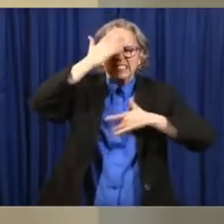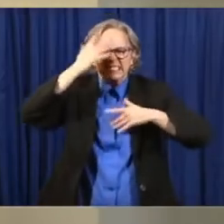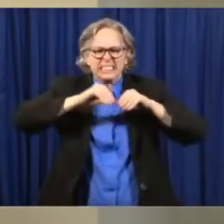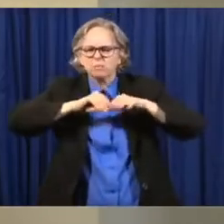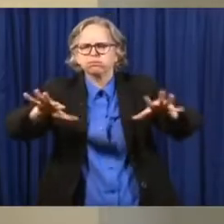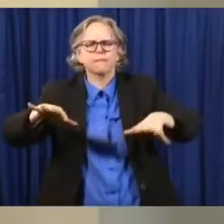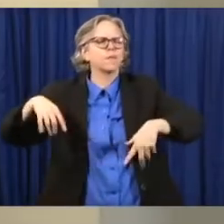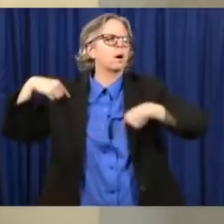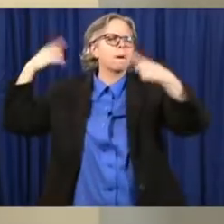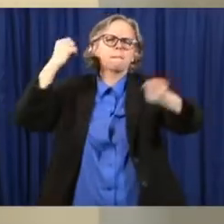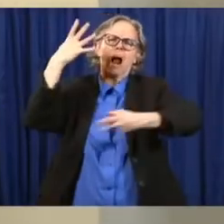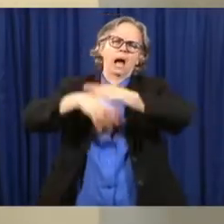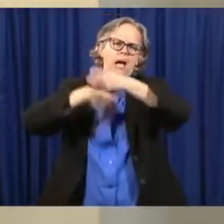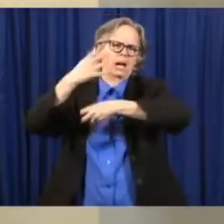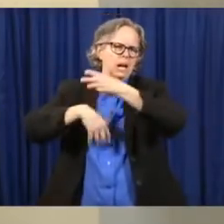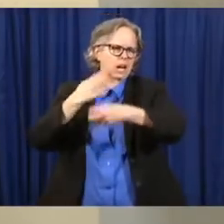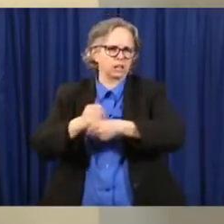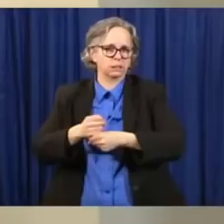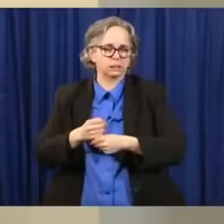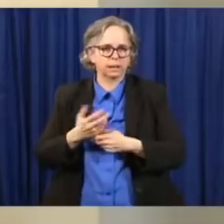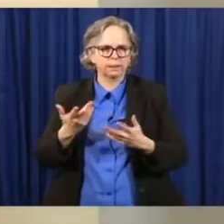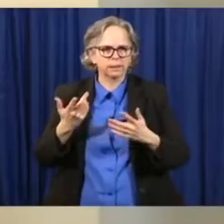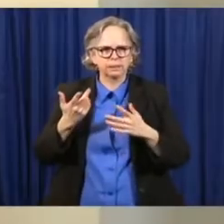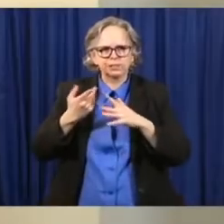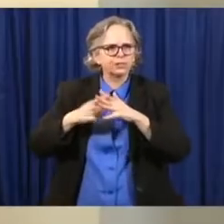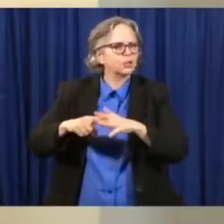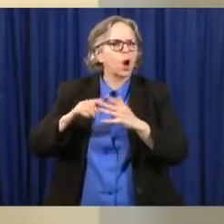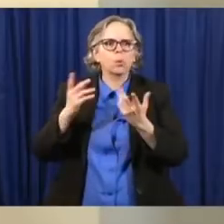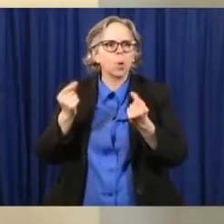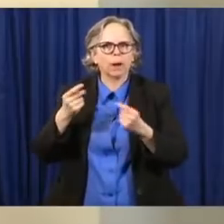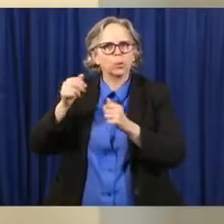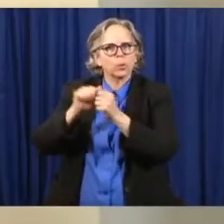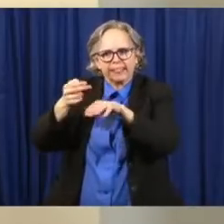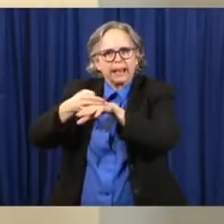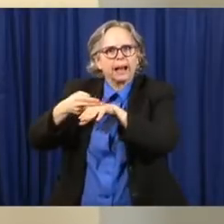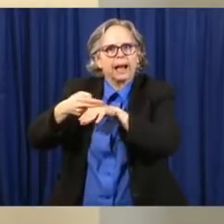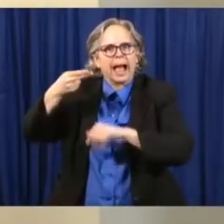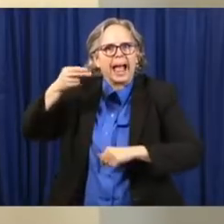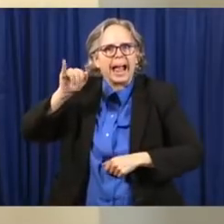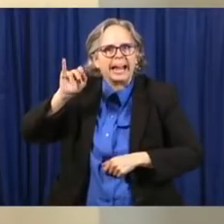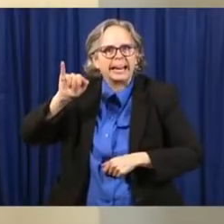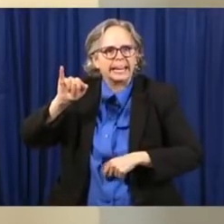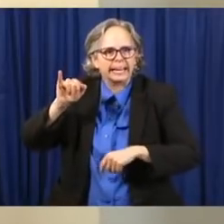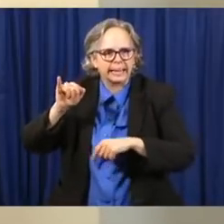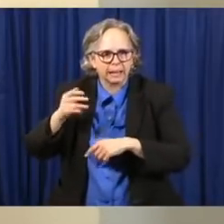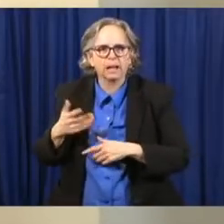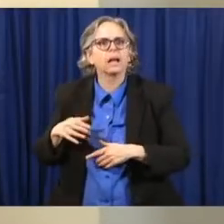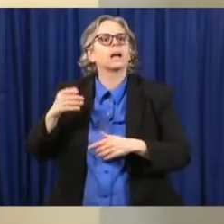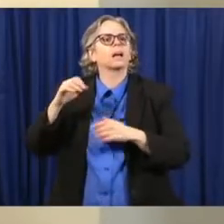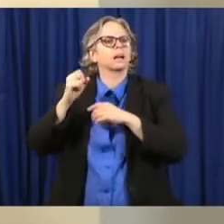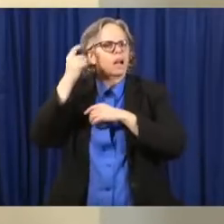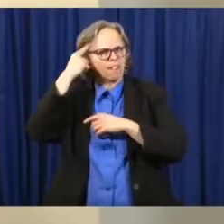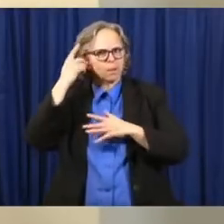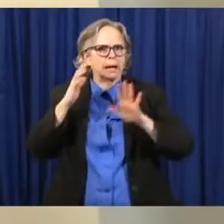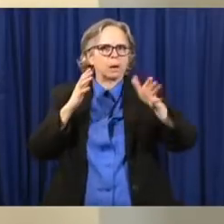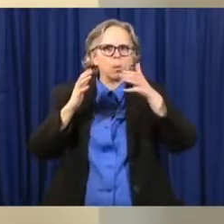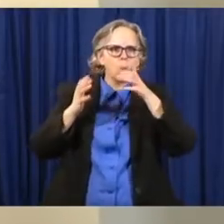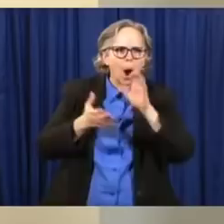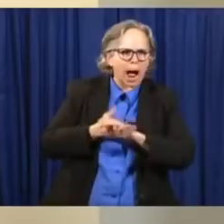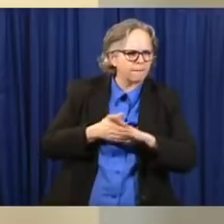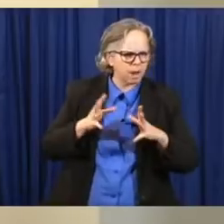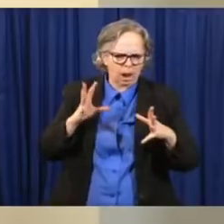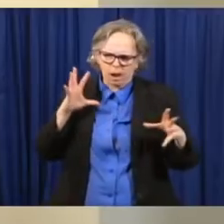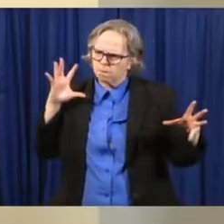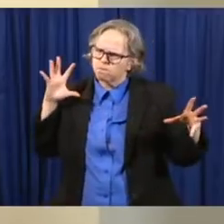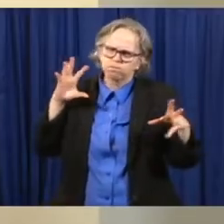Beginning in Haiti, the governor and his wife, Fran, have done extensive work in Haiti themselves. And there was a very famous book written